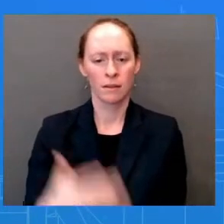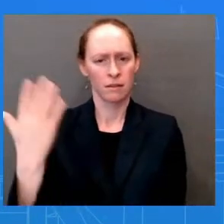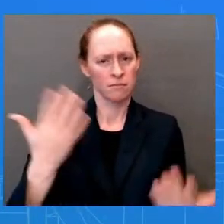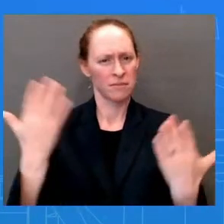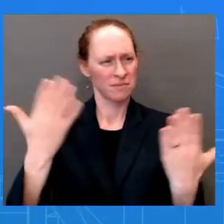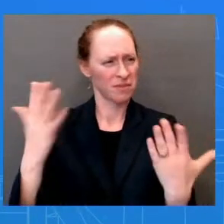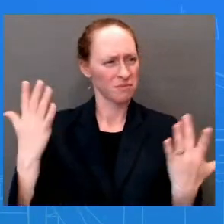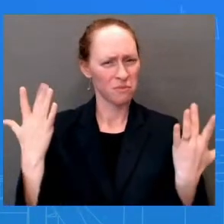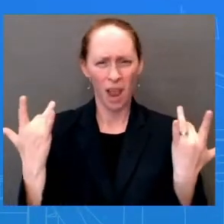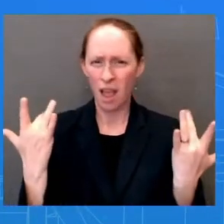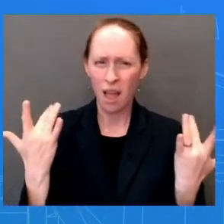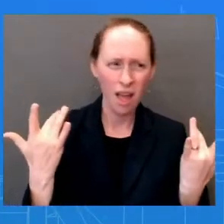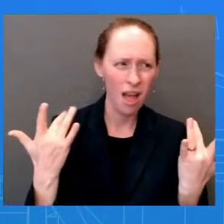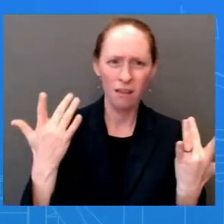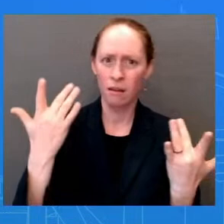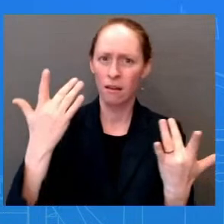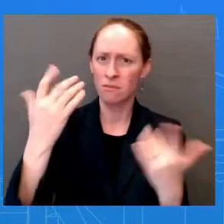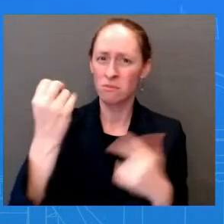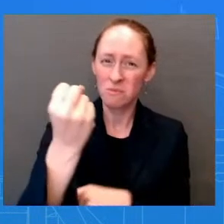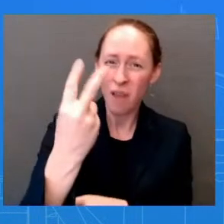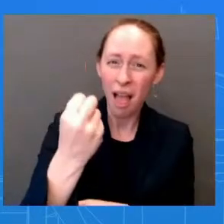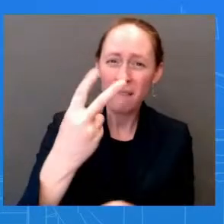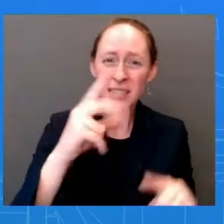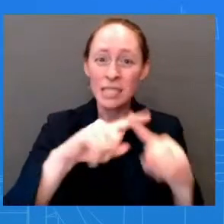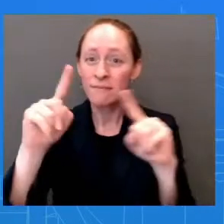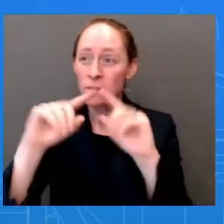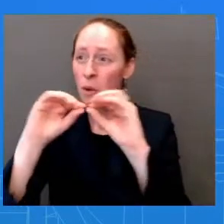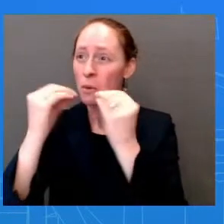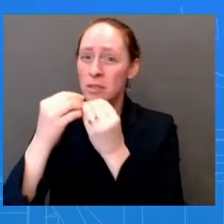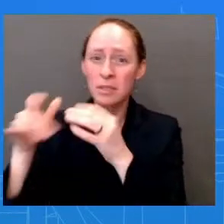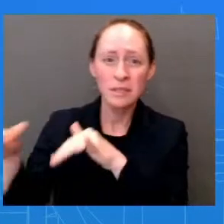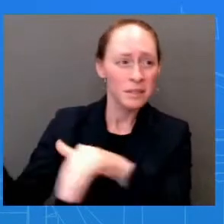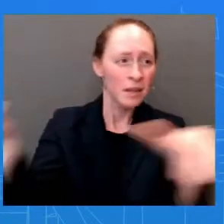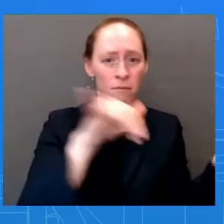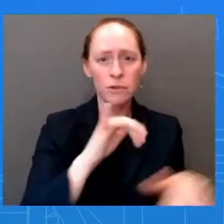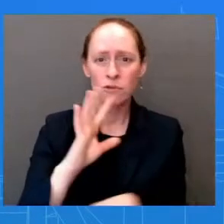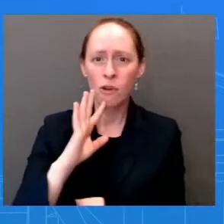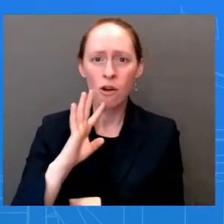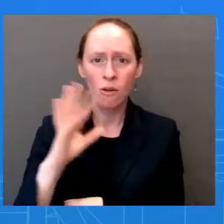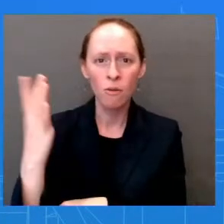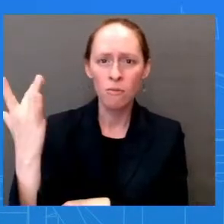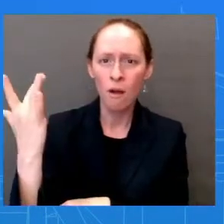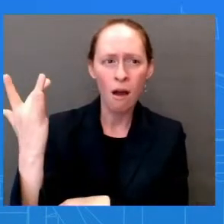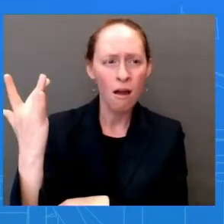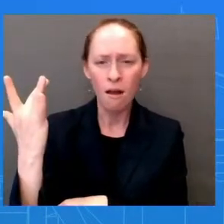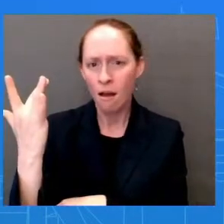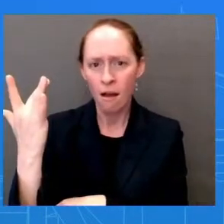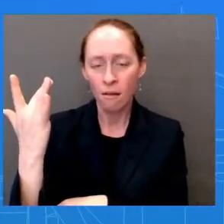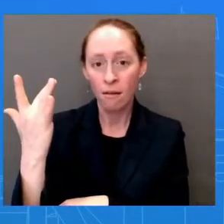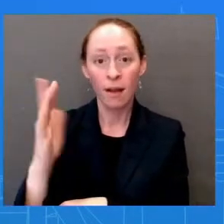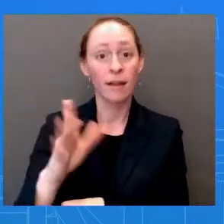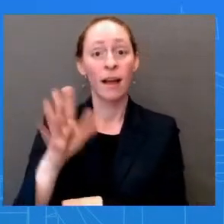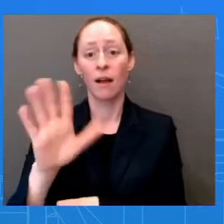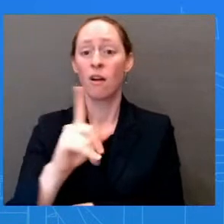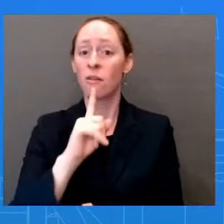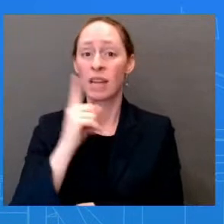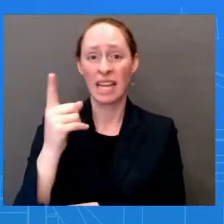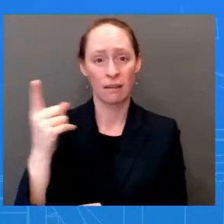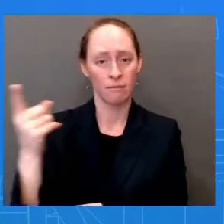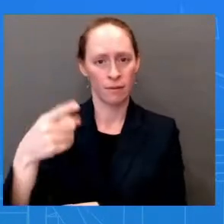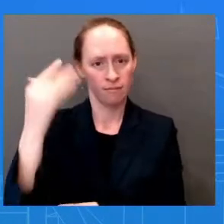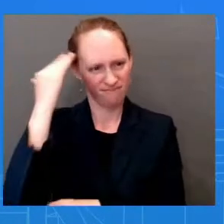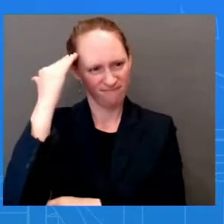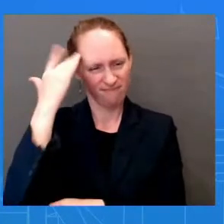that? Because they know the best way to save lives this holiday season is to ensure that all Americans,